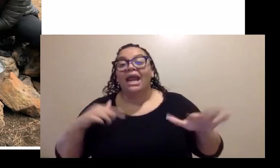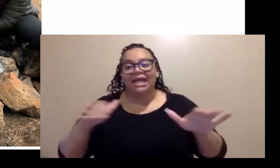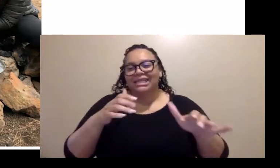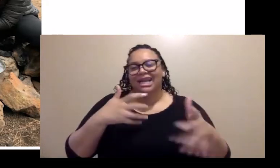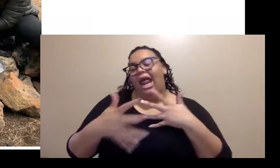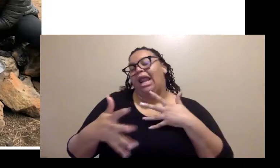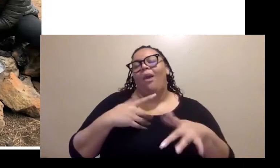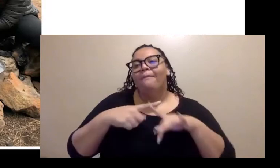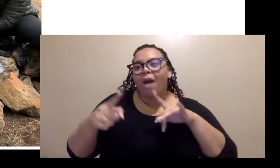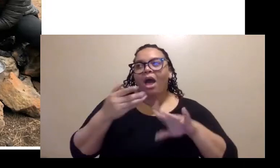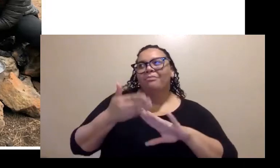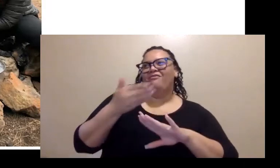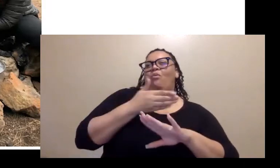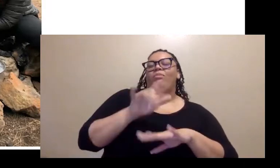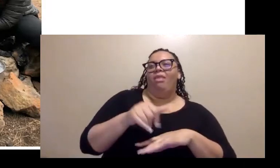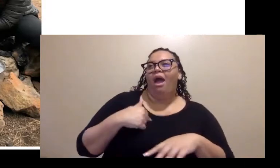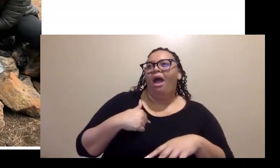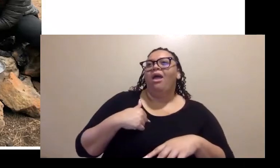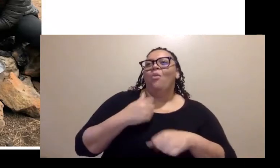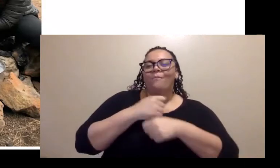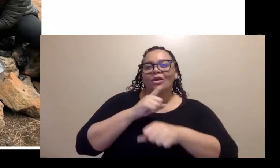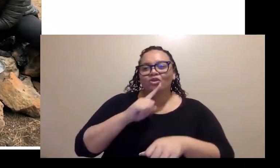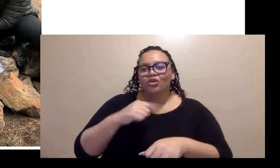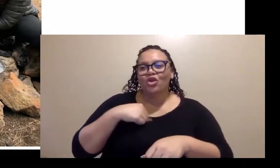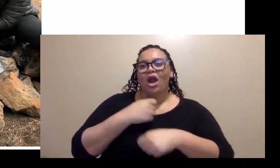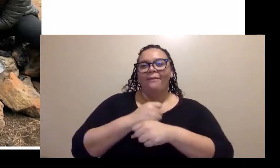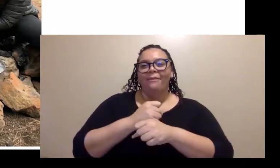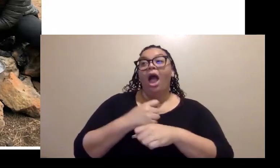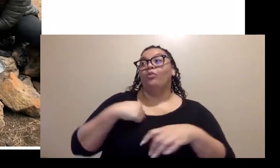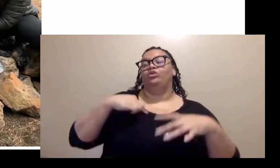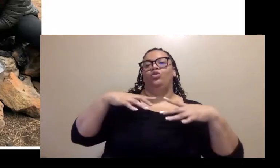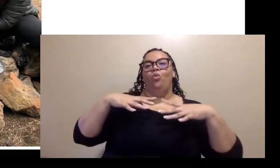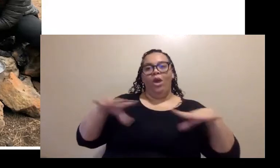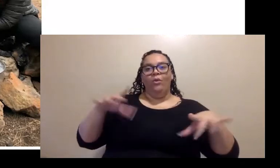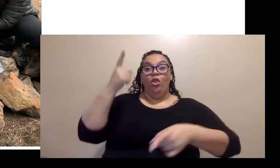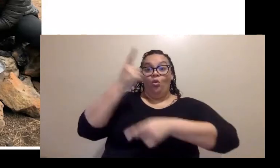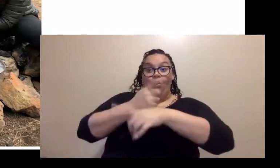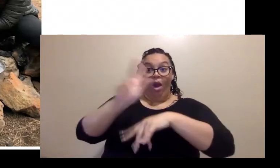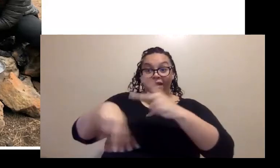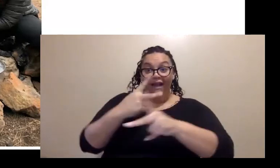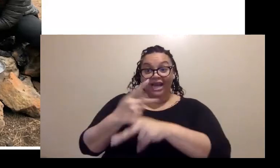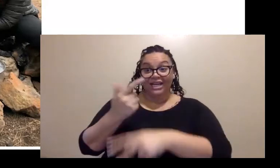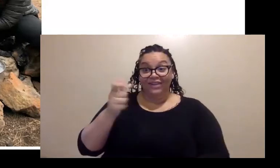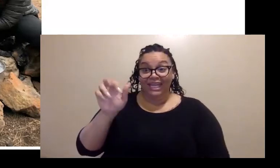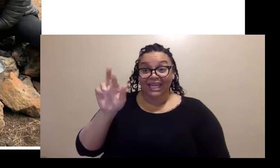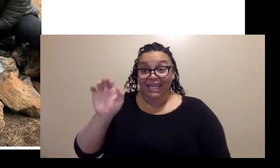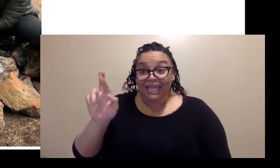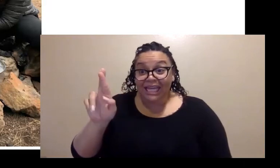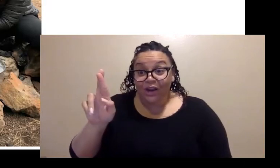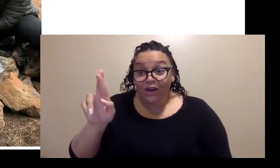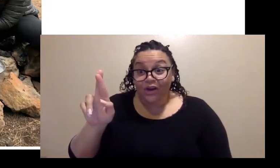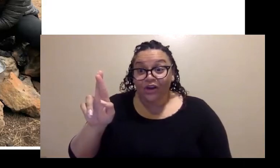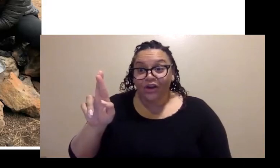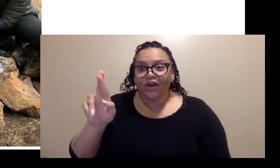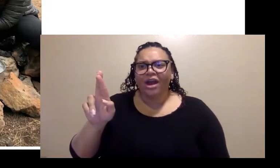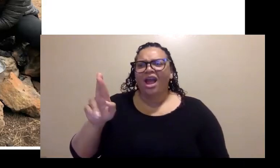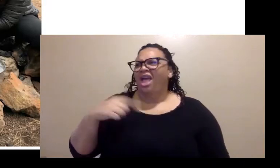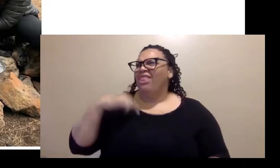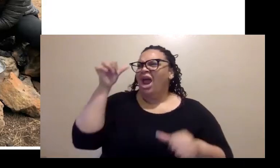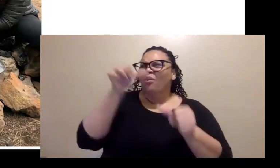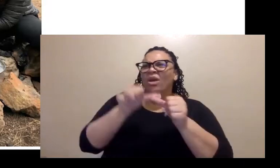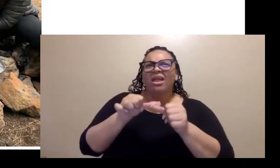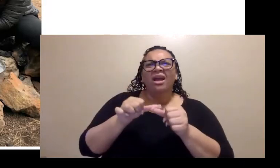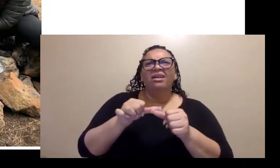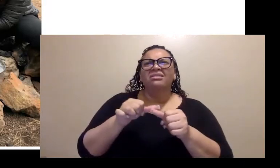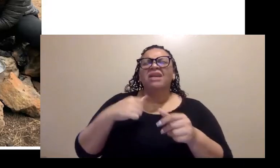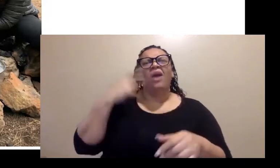remember prior to that, I would make sure that I'm wearing the right type of gear in some ways, but then later on, I was like, I can wear my headscarf. I wear a lot of